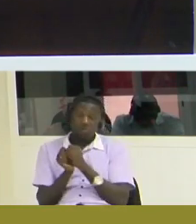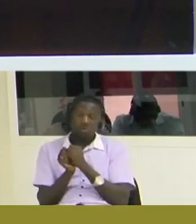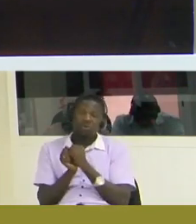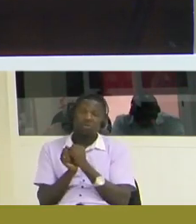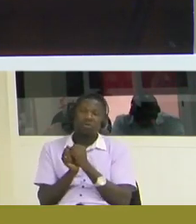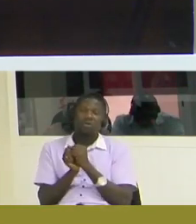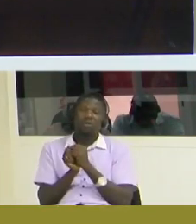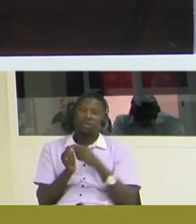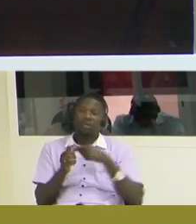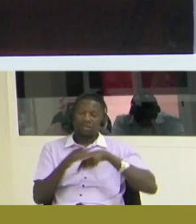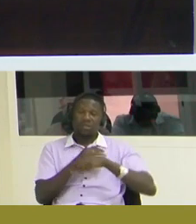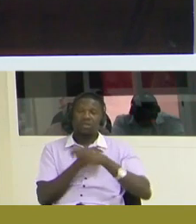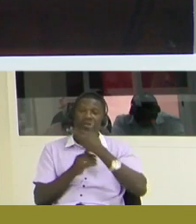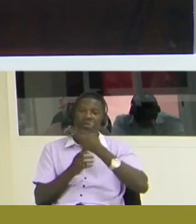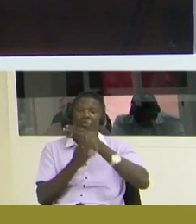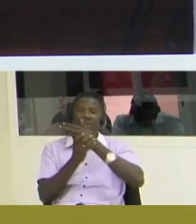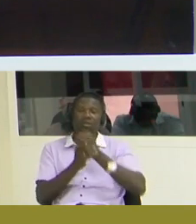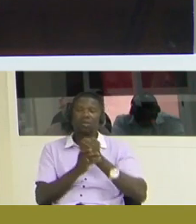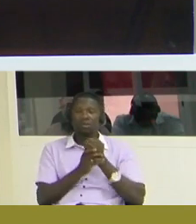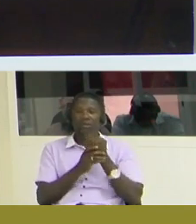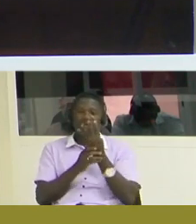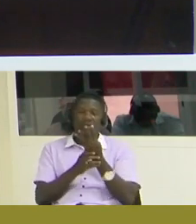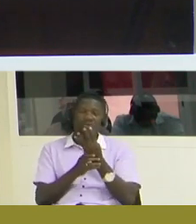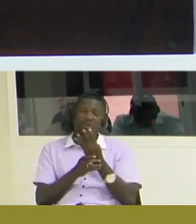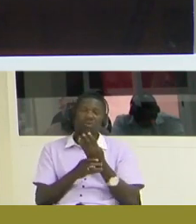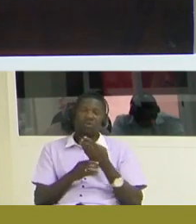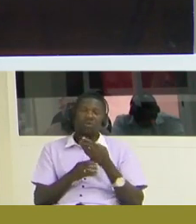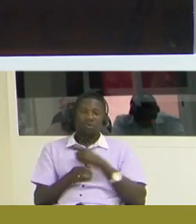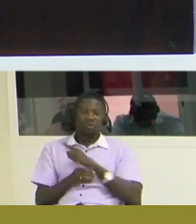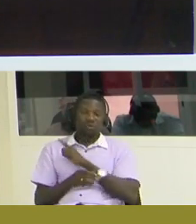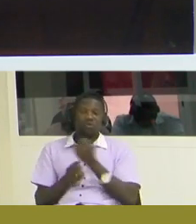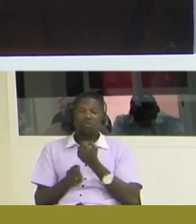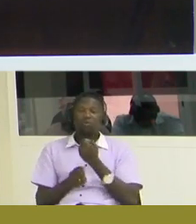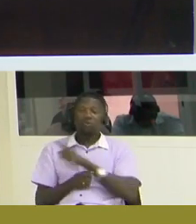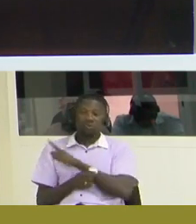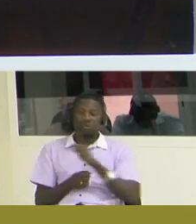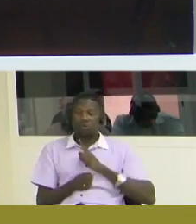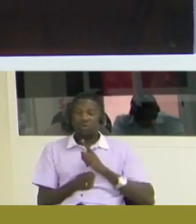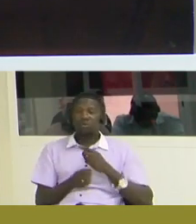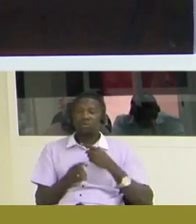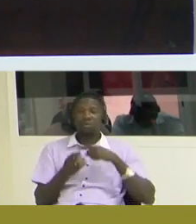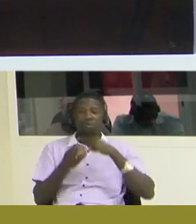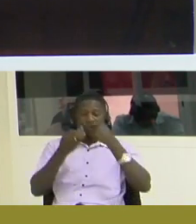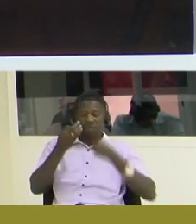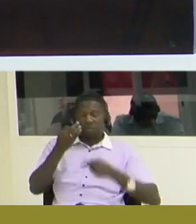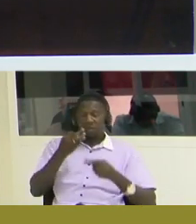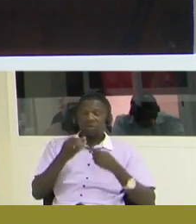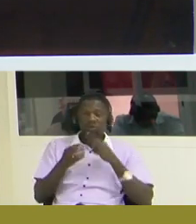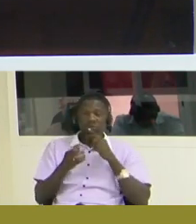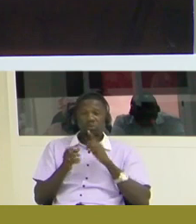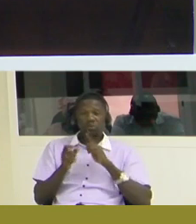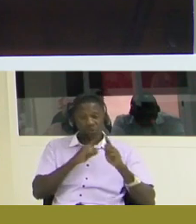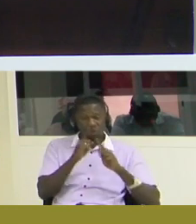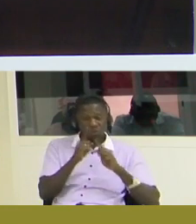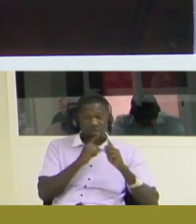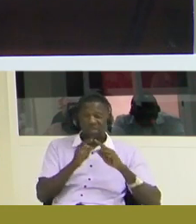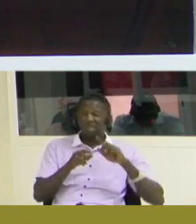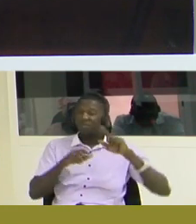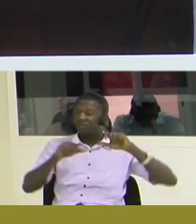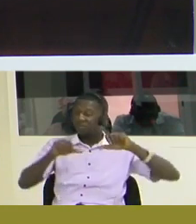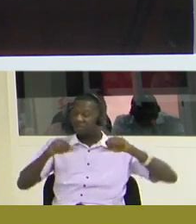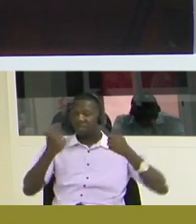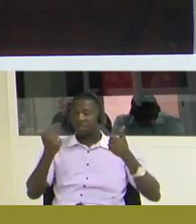were the ones who who discussed it conceived it right from the beginning even